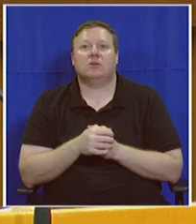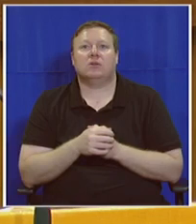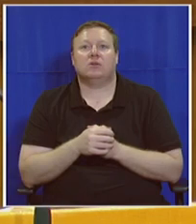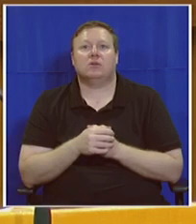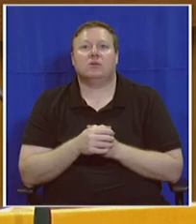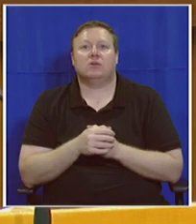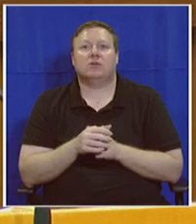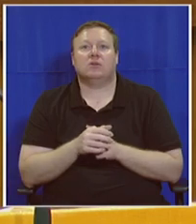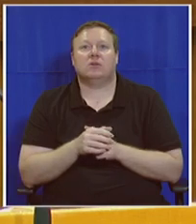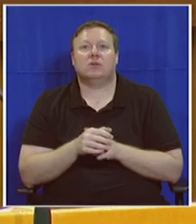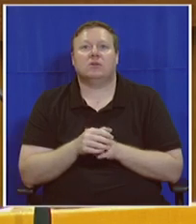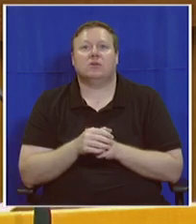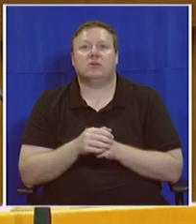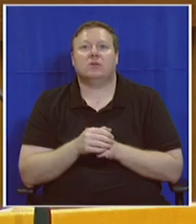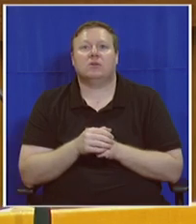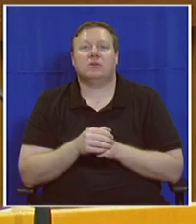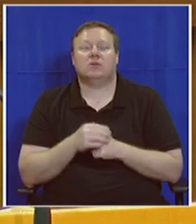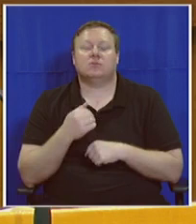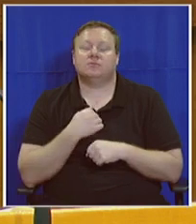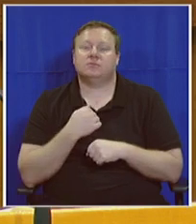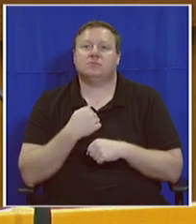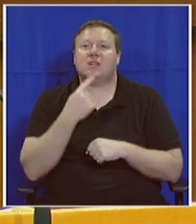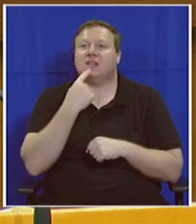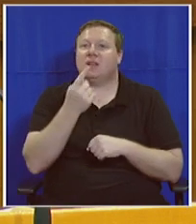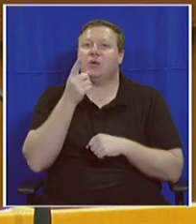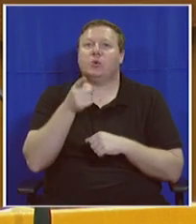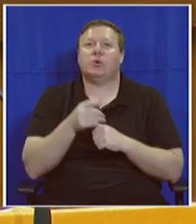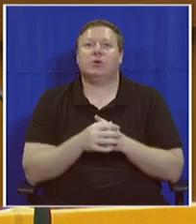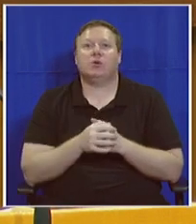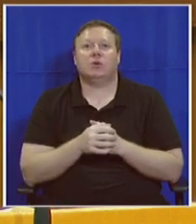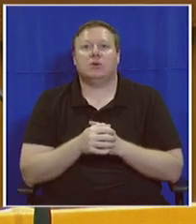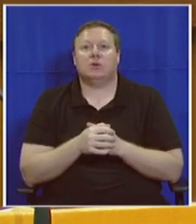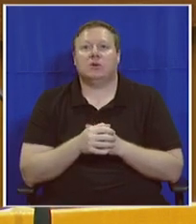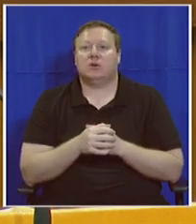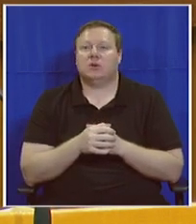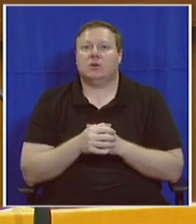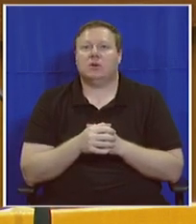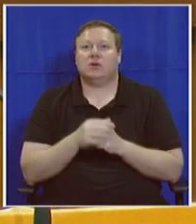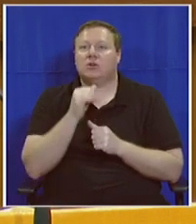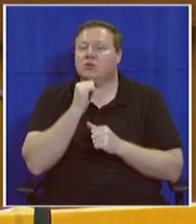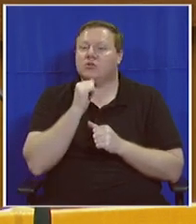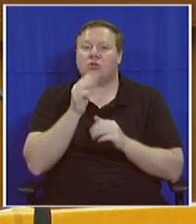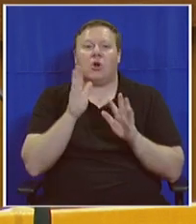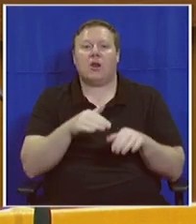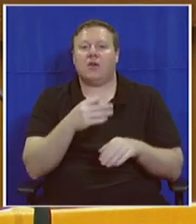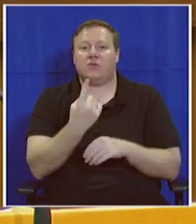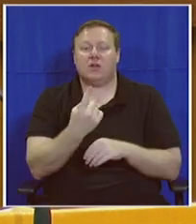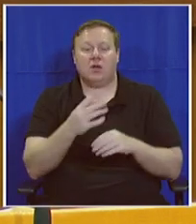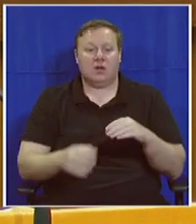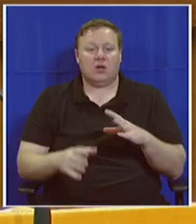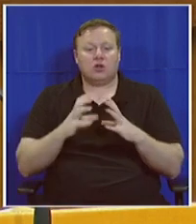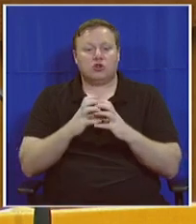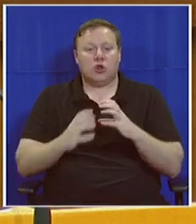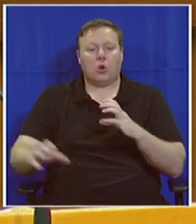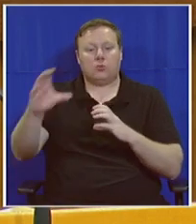verily I say unto you, there shall not be left here one stone upon another